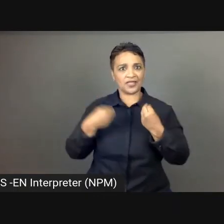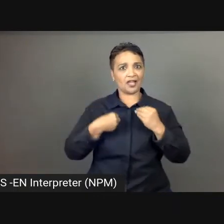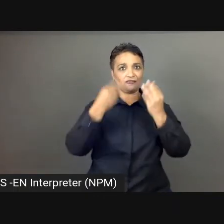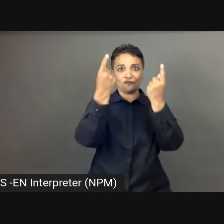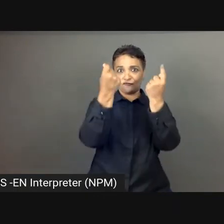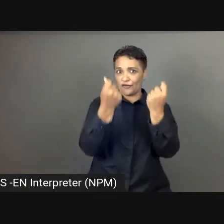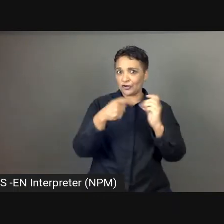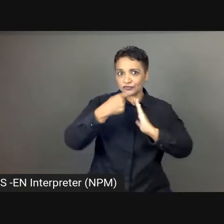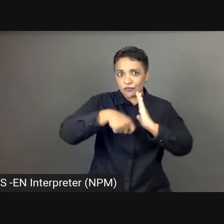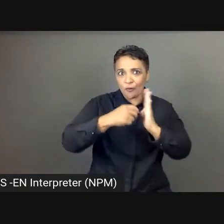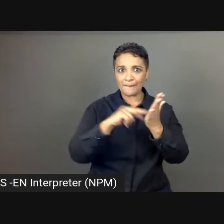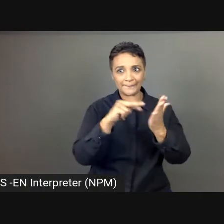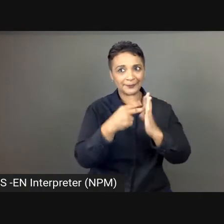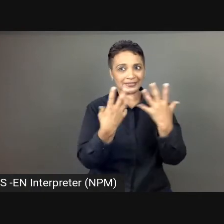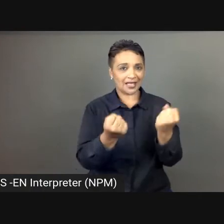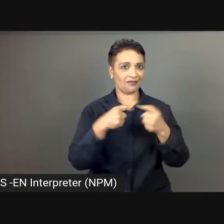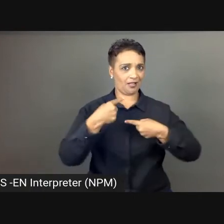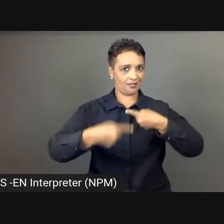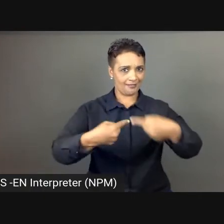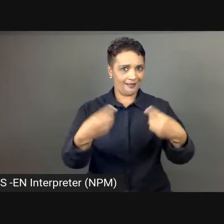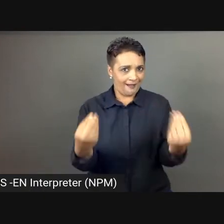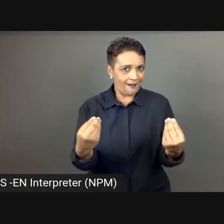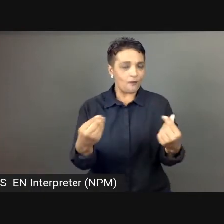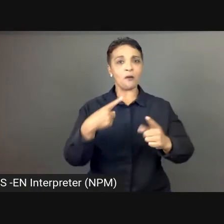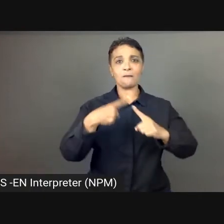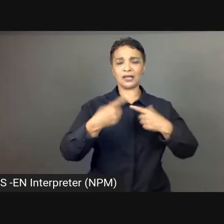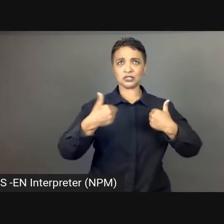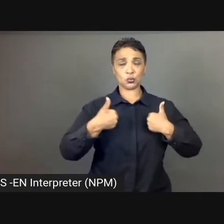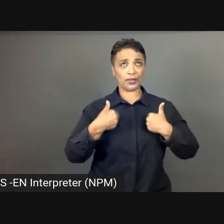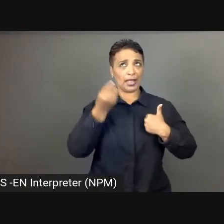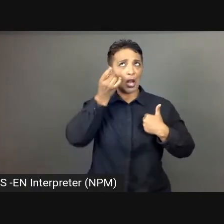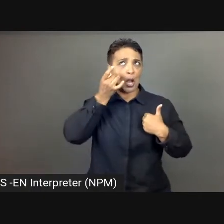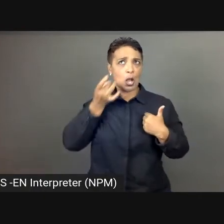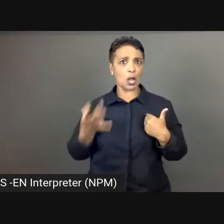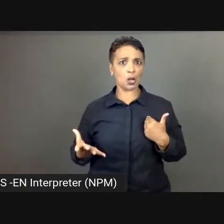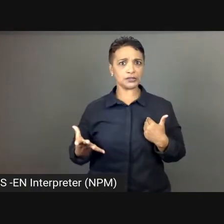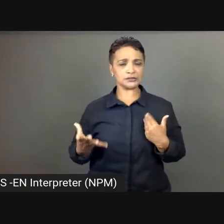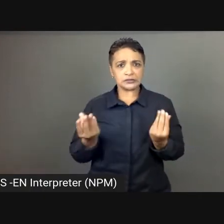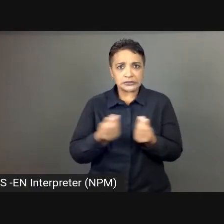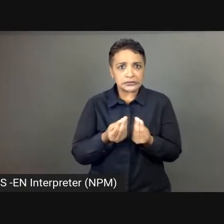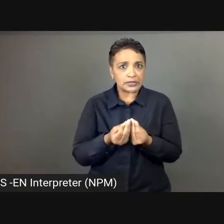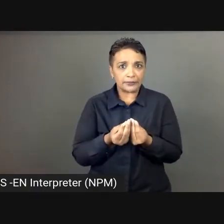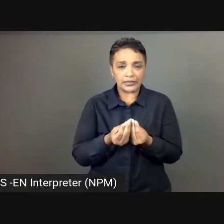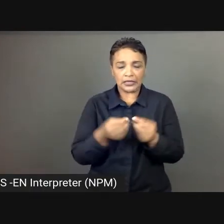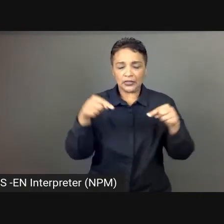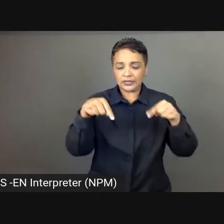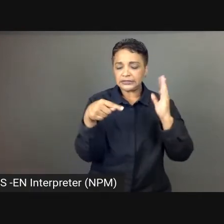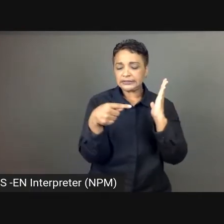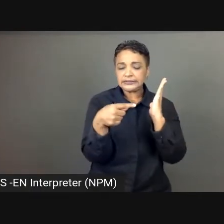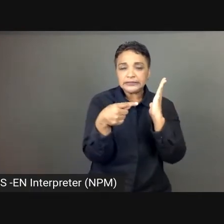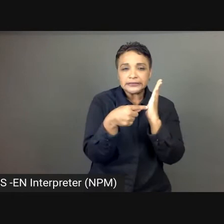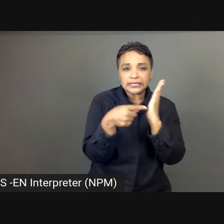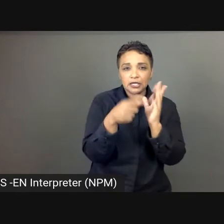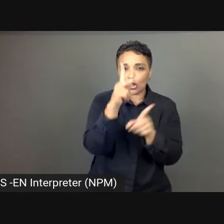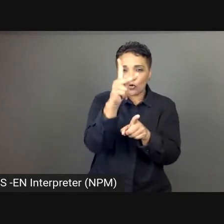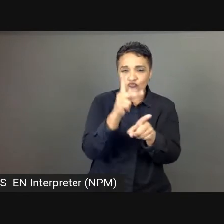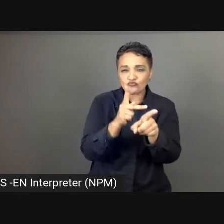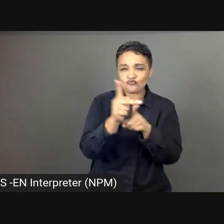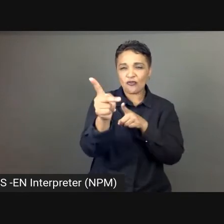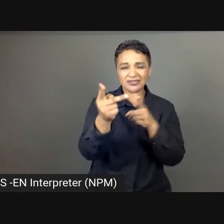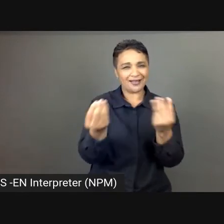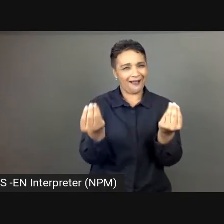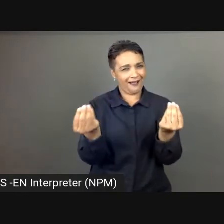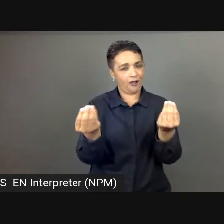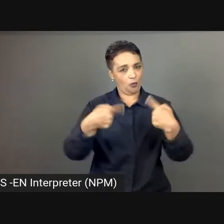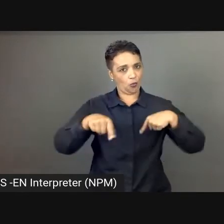sense, are we losing something in this sort of increasingly technical and professional way of